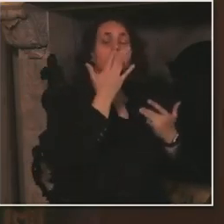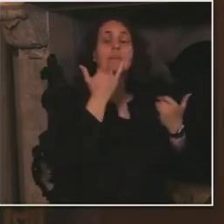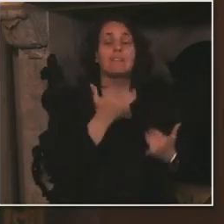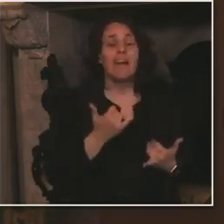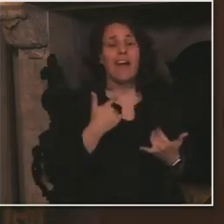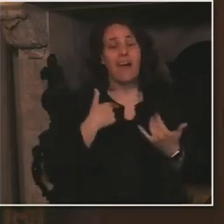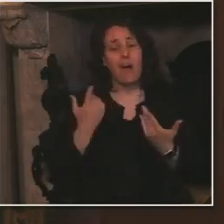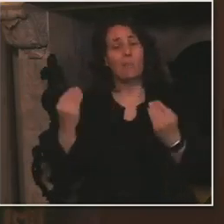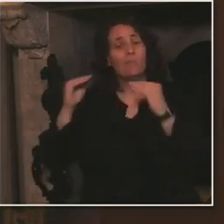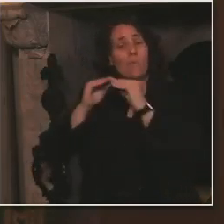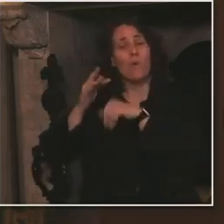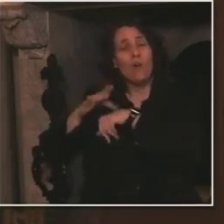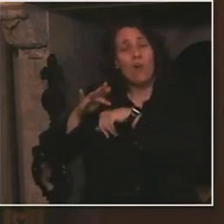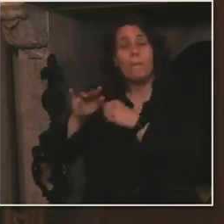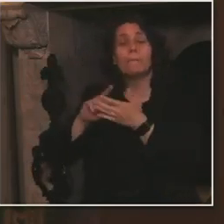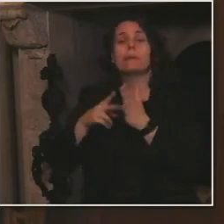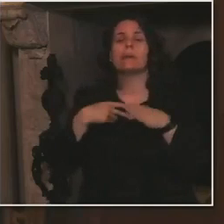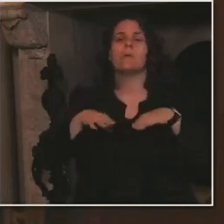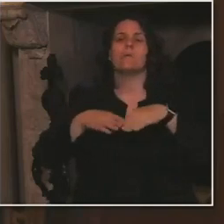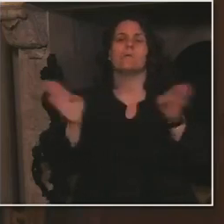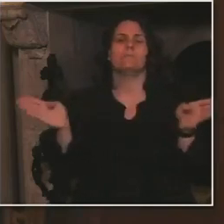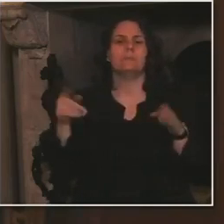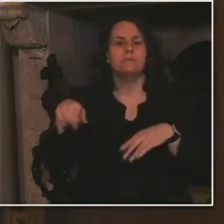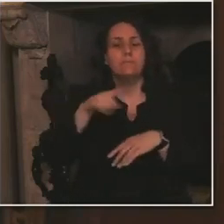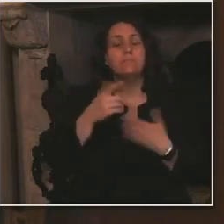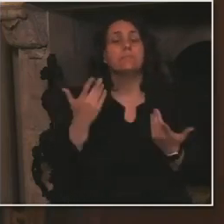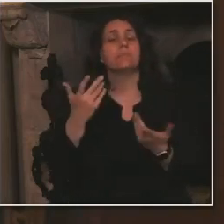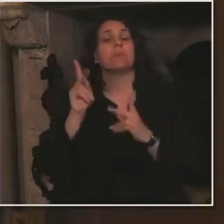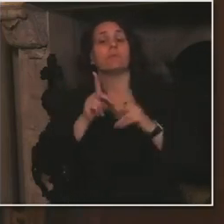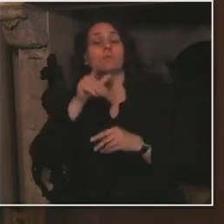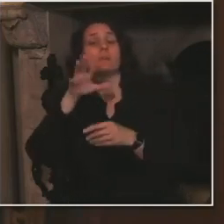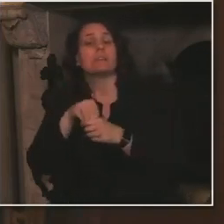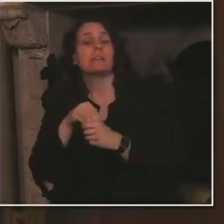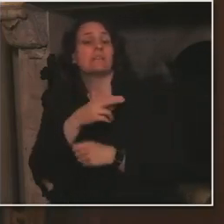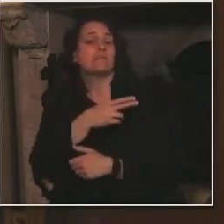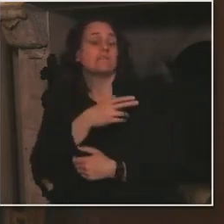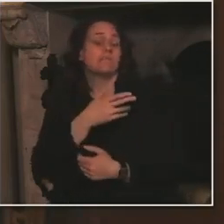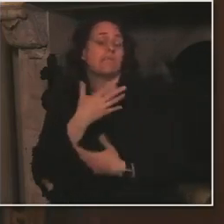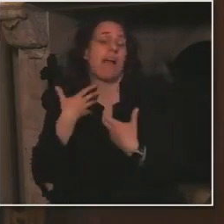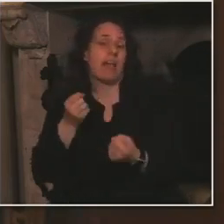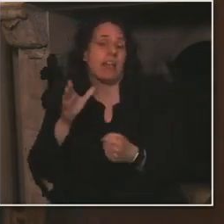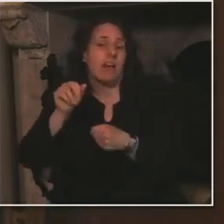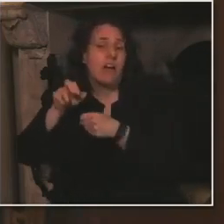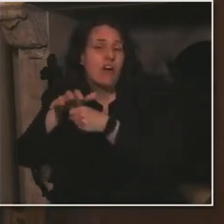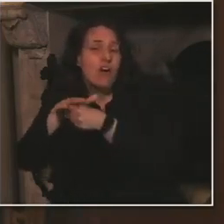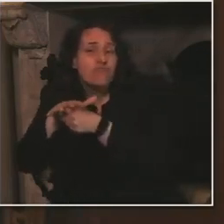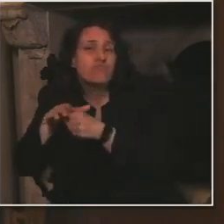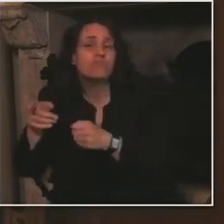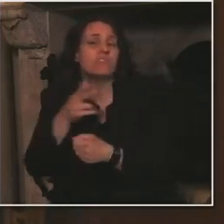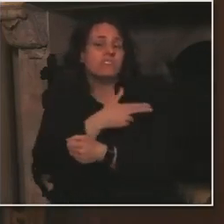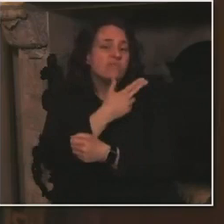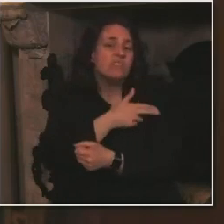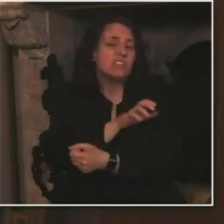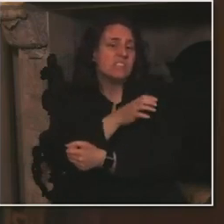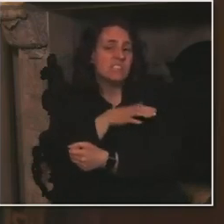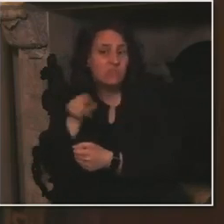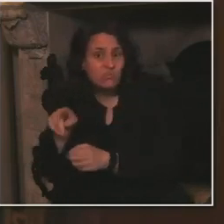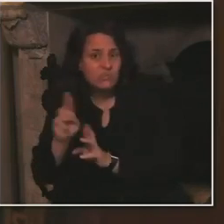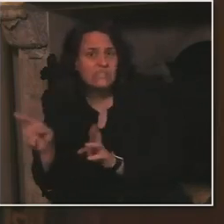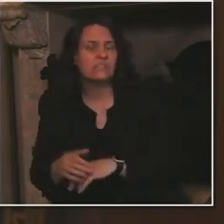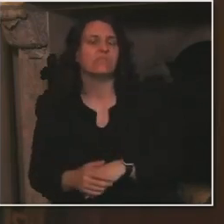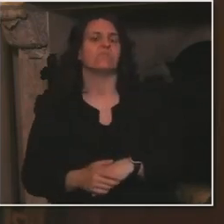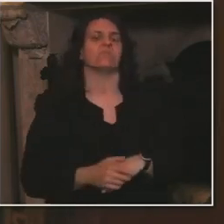test asymptomatic people as part of specific outbreak investigations. So when we identify one or more cases in